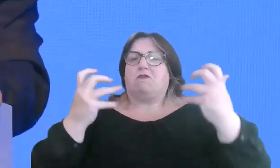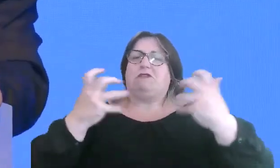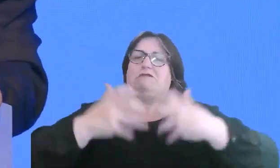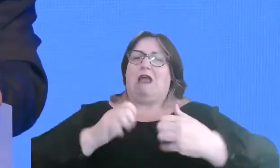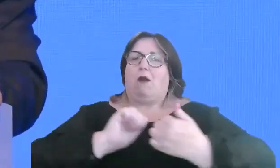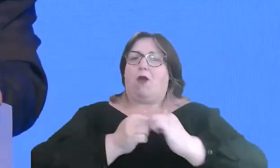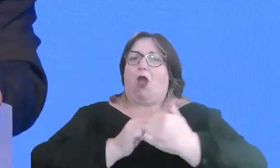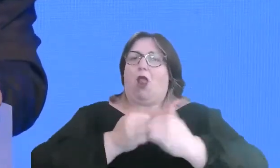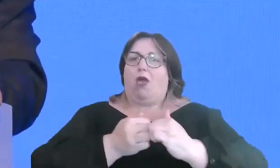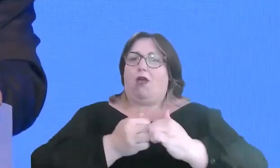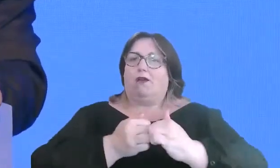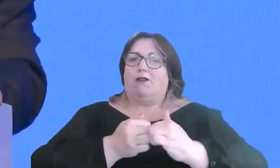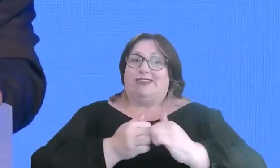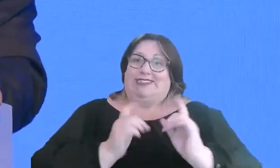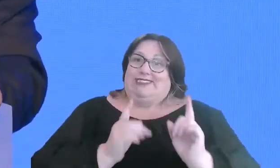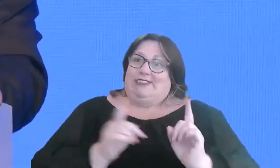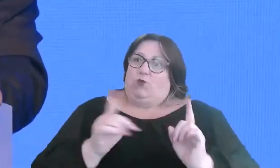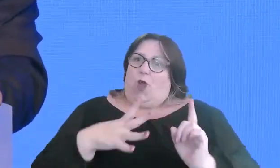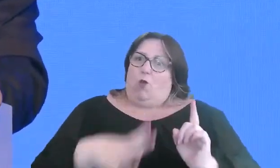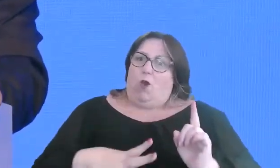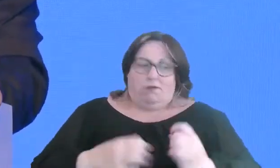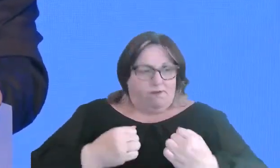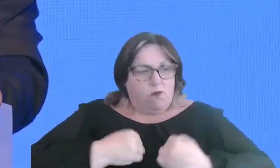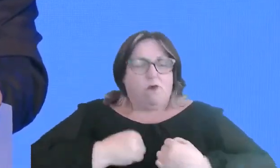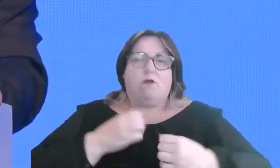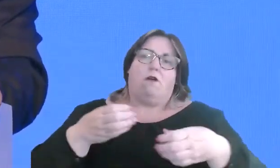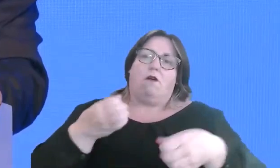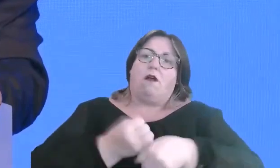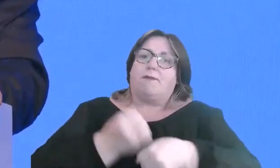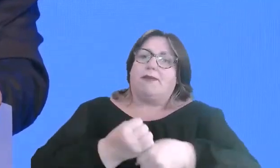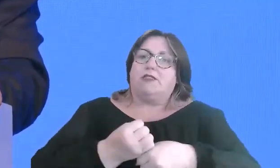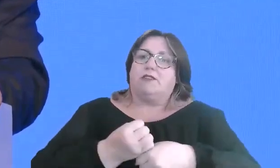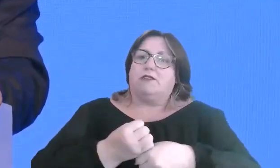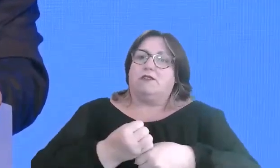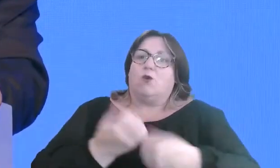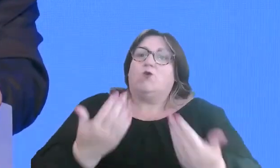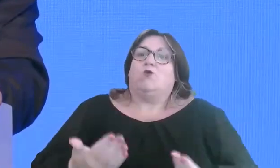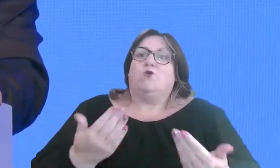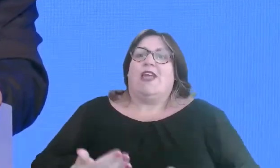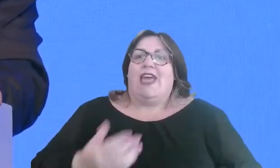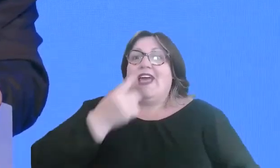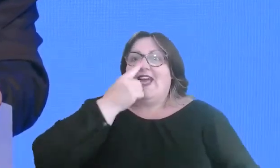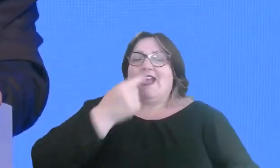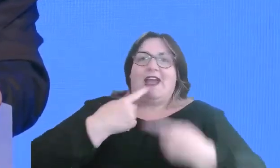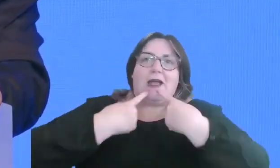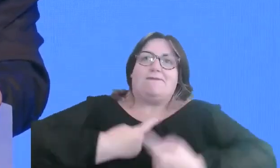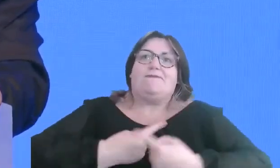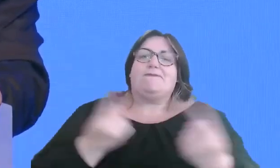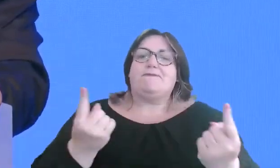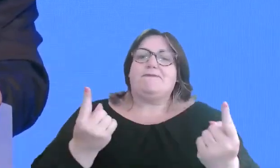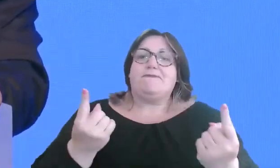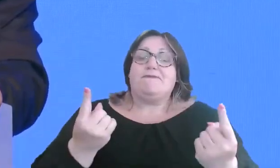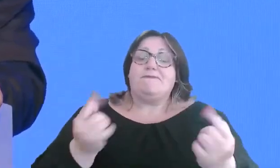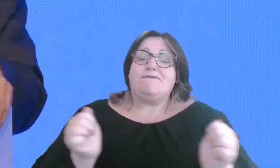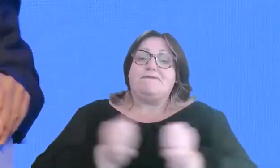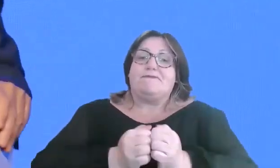for my government. And so on that front, I can announce today also that we're committing an extra £1 billion worth